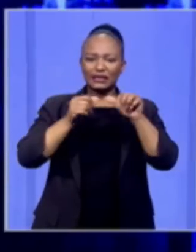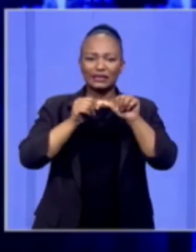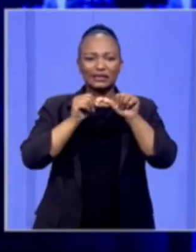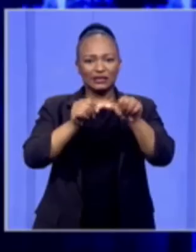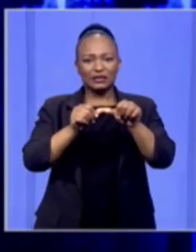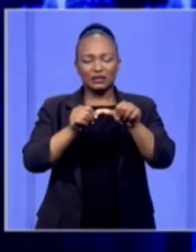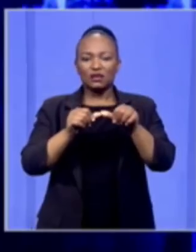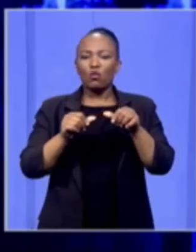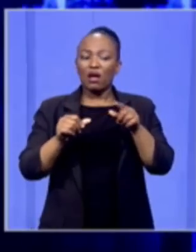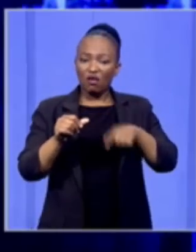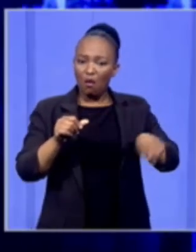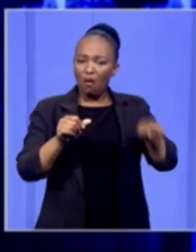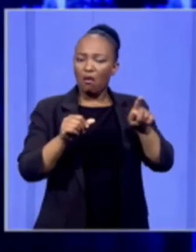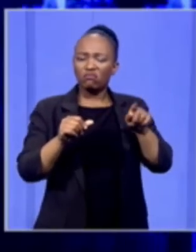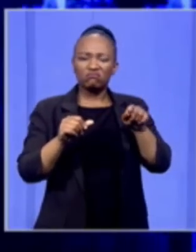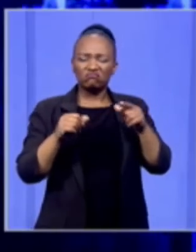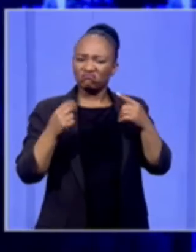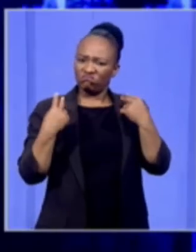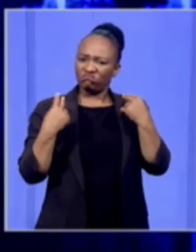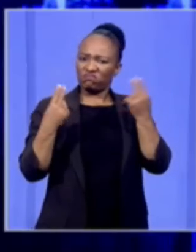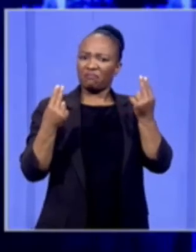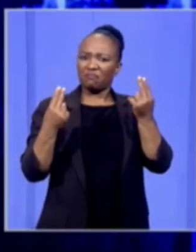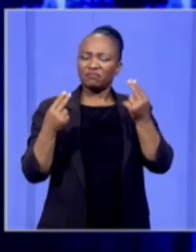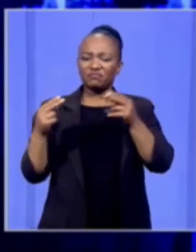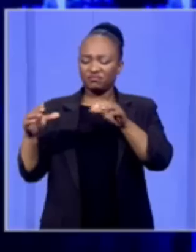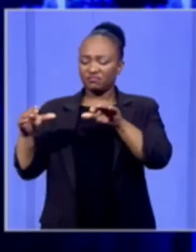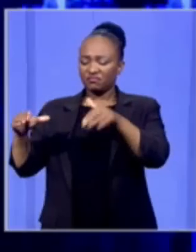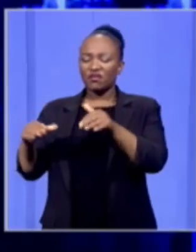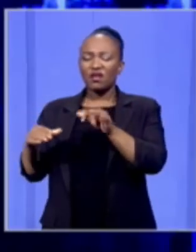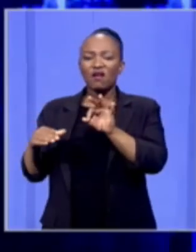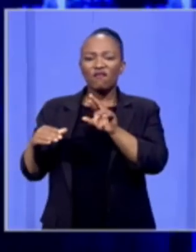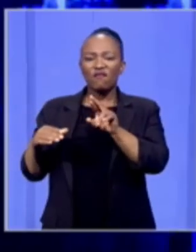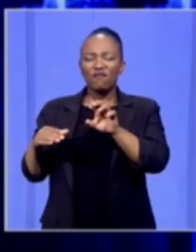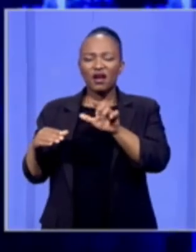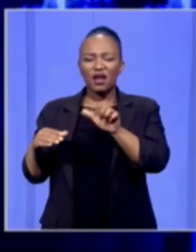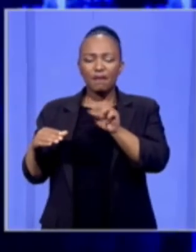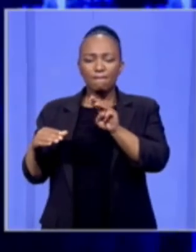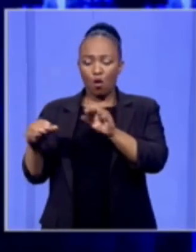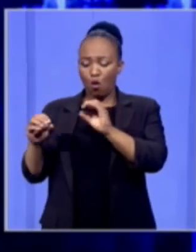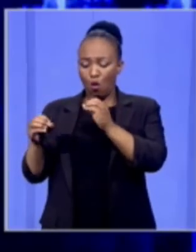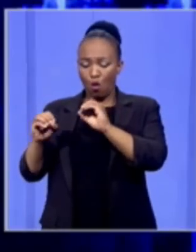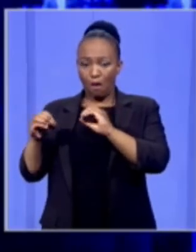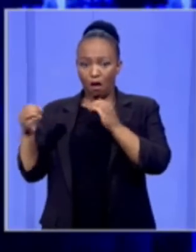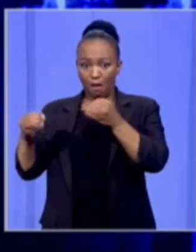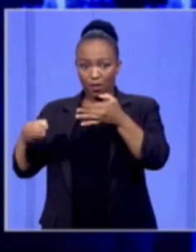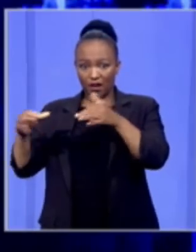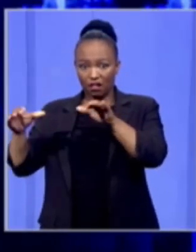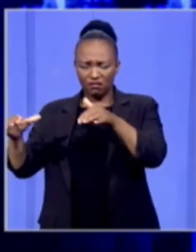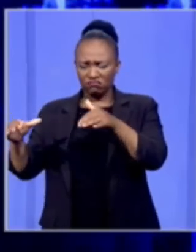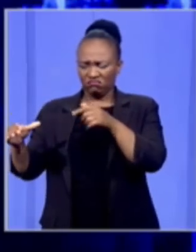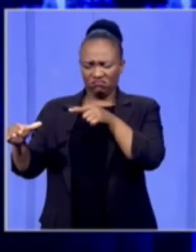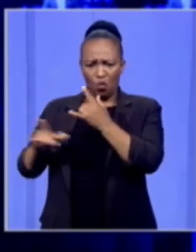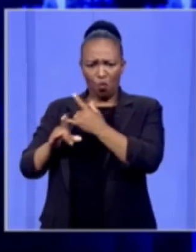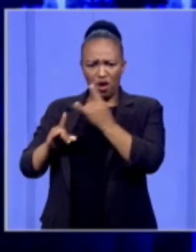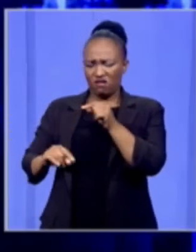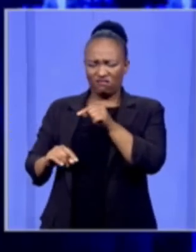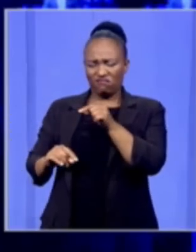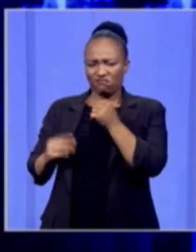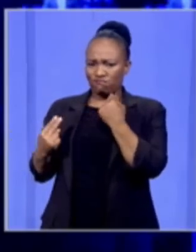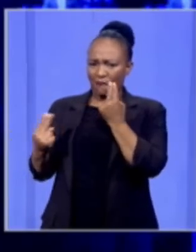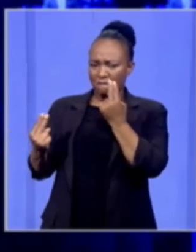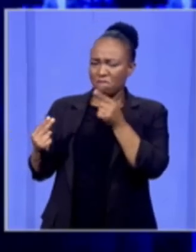phatlalatso ya komishene ya dikgetho ya hore mokga wa Frelimo ke ona o hlotseng dikgetho. Dikgwebo di amehile mme bahlanka ba